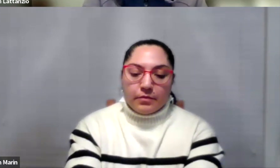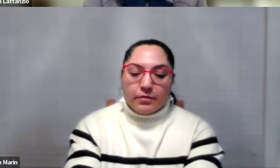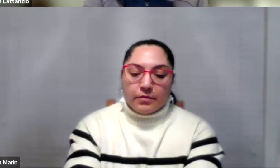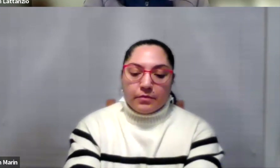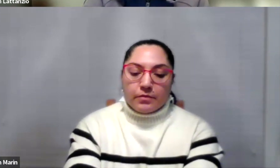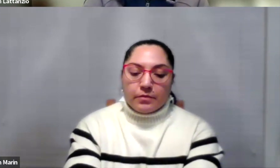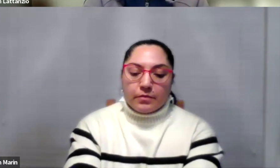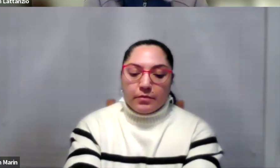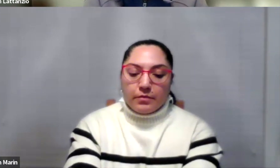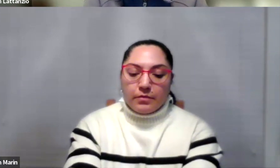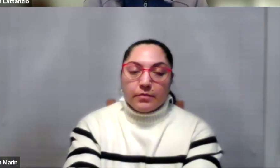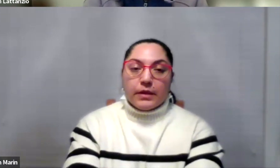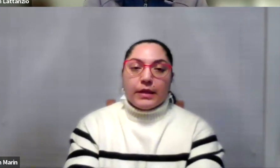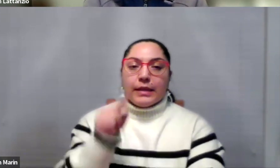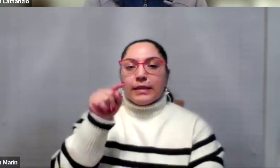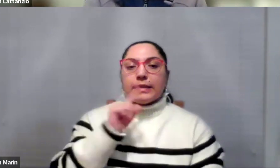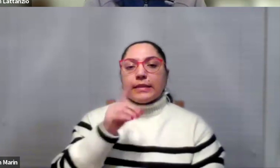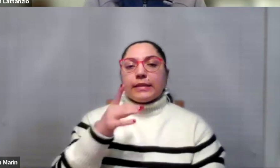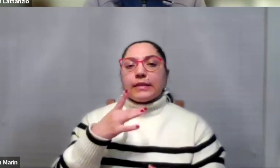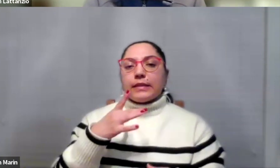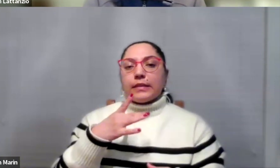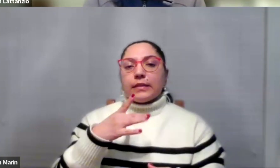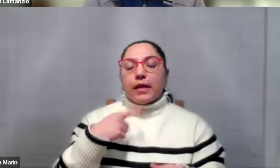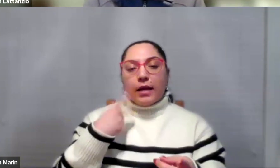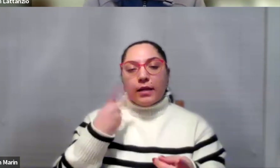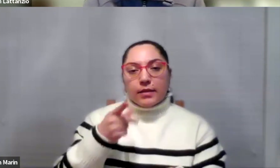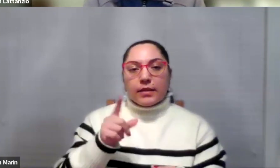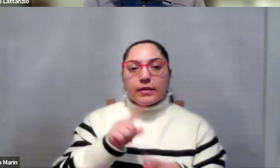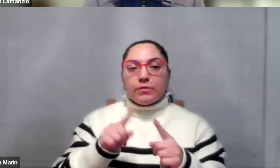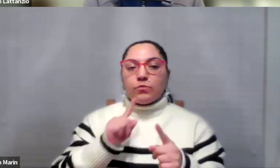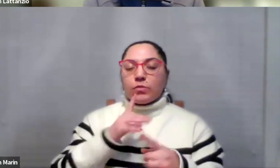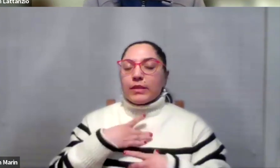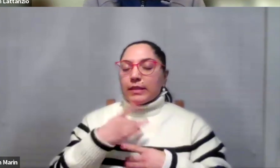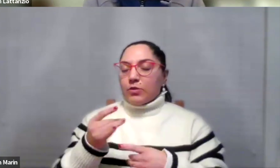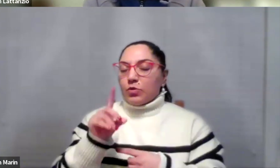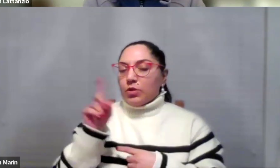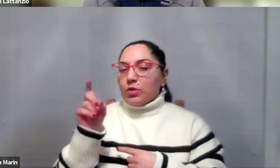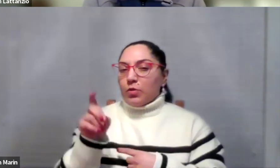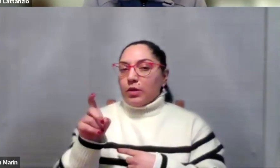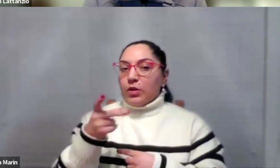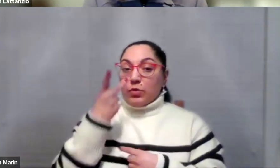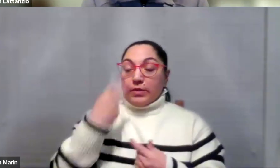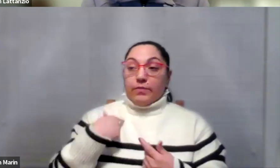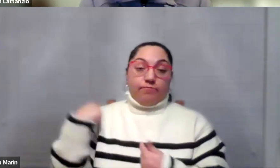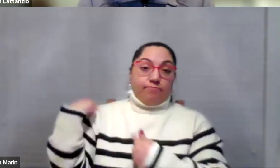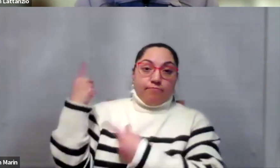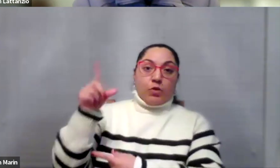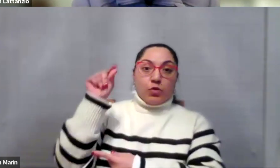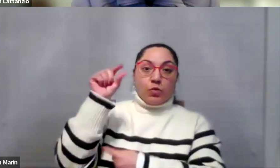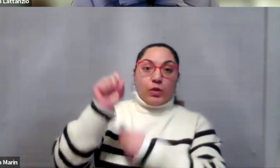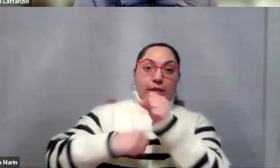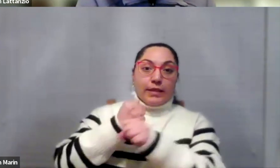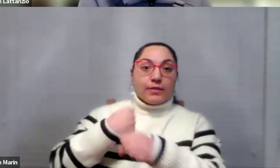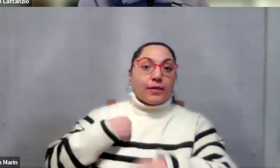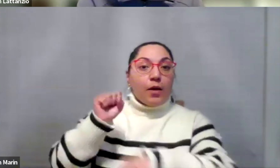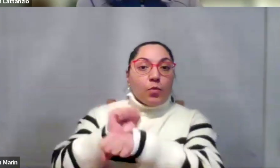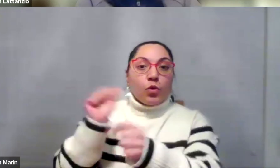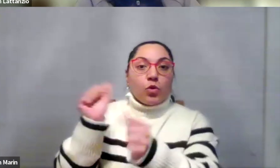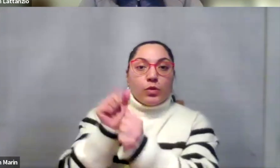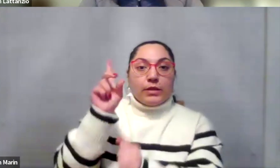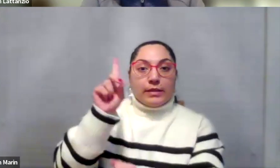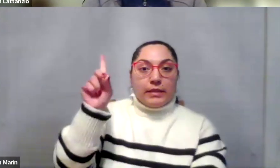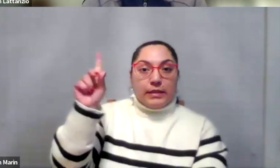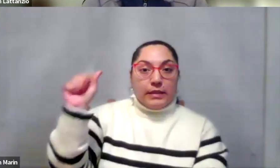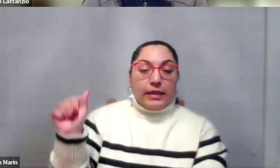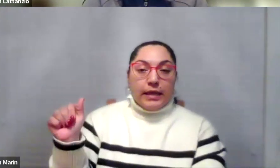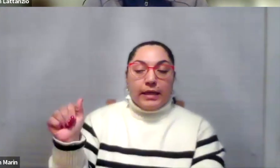This is an interesting question. Because you all know that my previous history, I did for 20 years, I worked with DDA and transitioning youth.